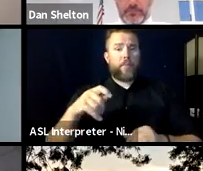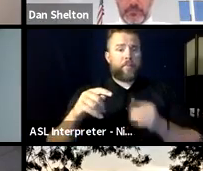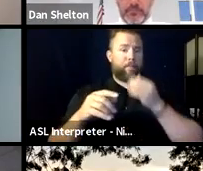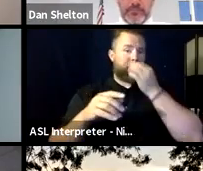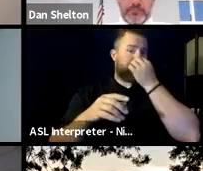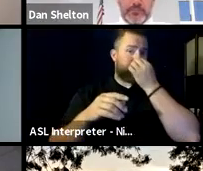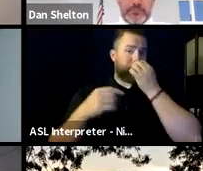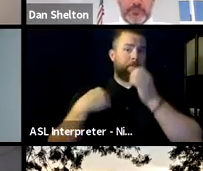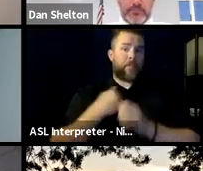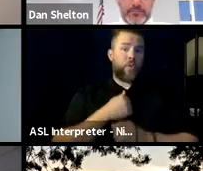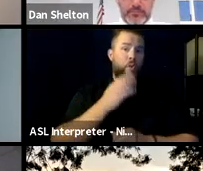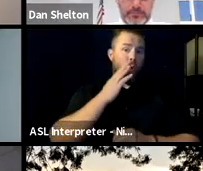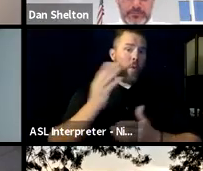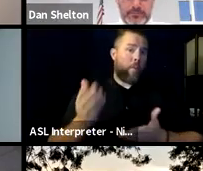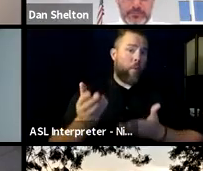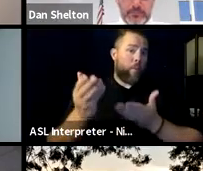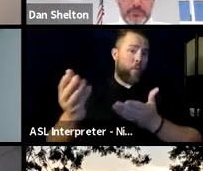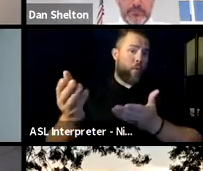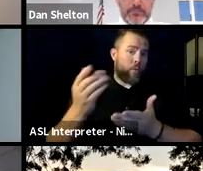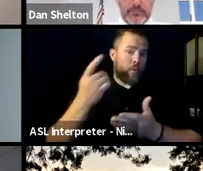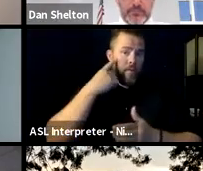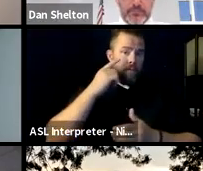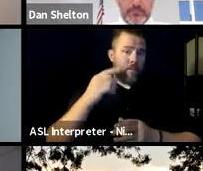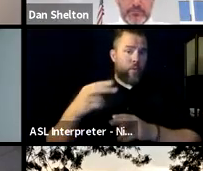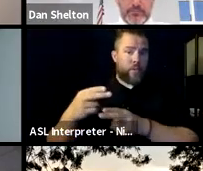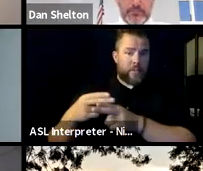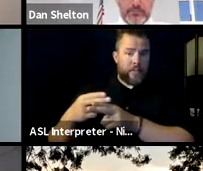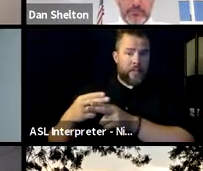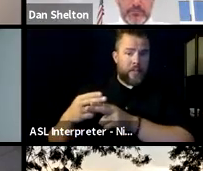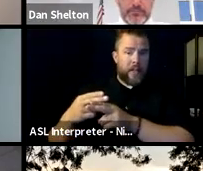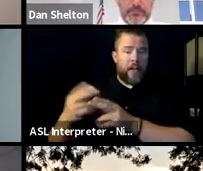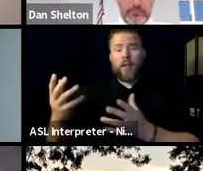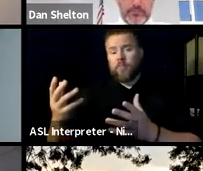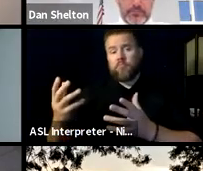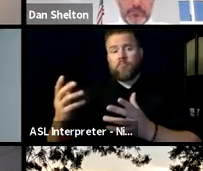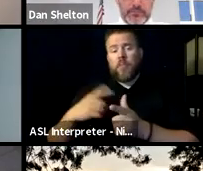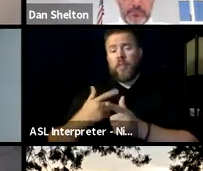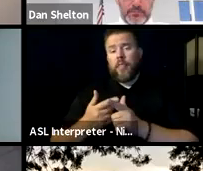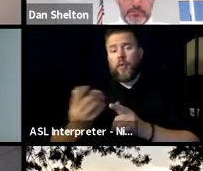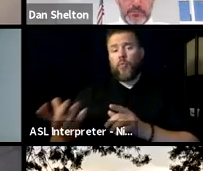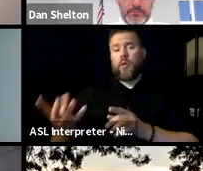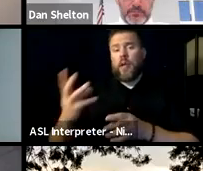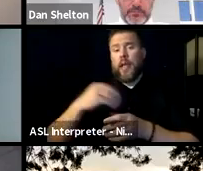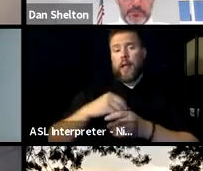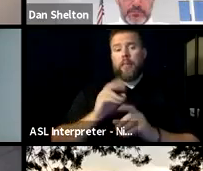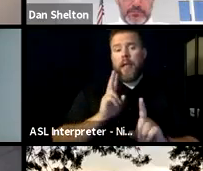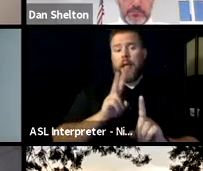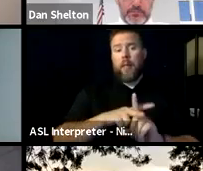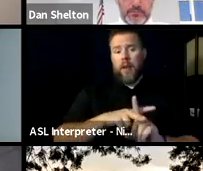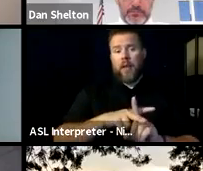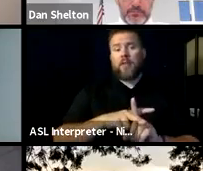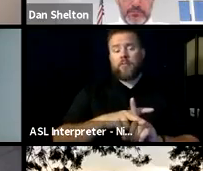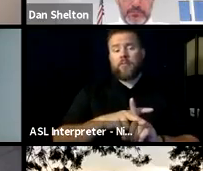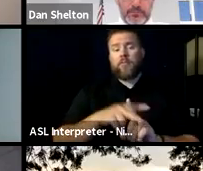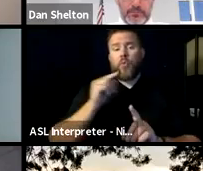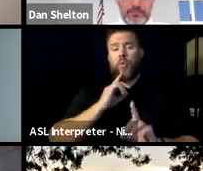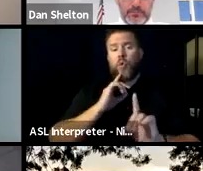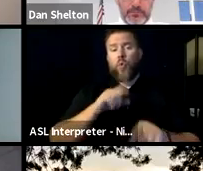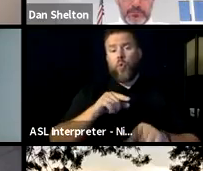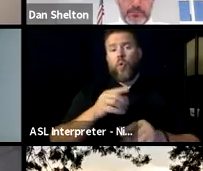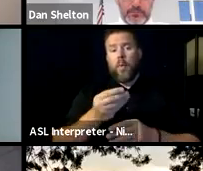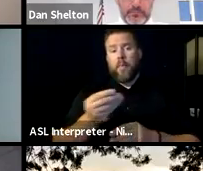the ELA adoption to the board for approval, begin ordering materials, and prepare training